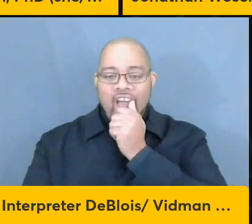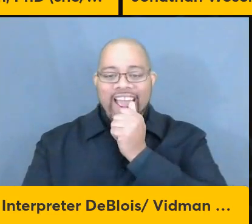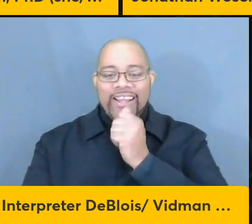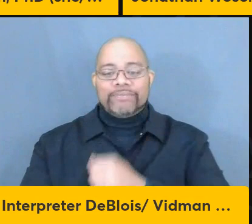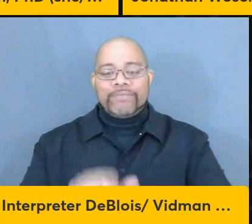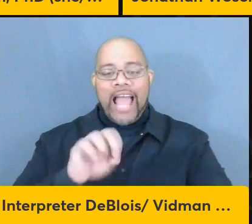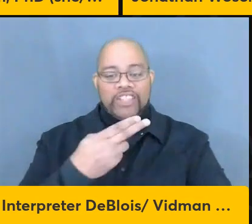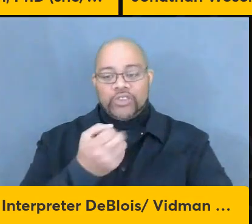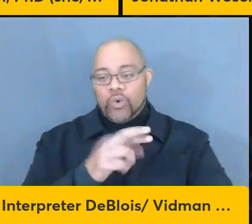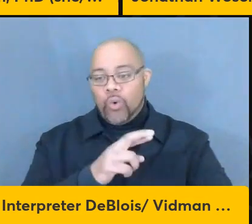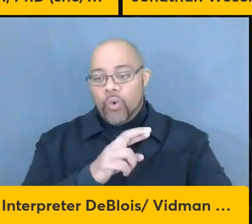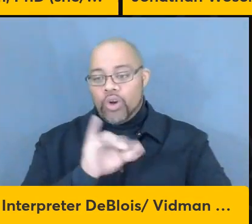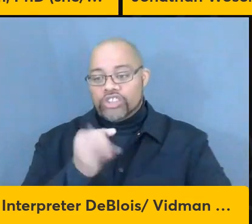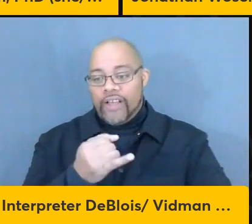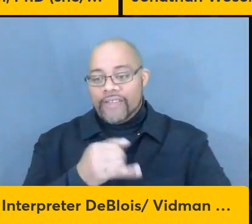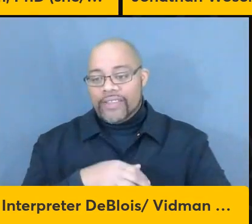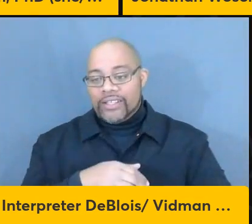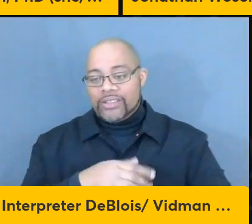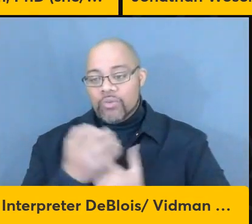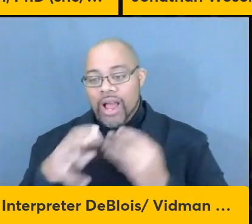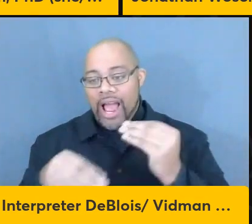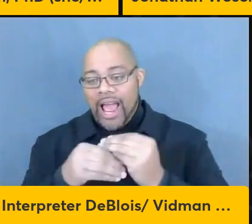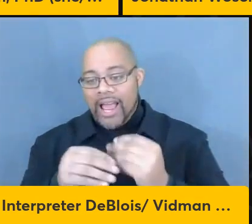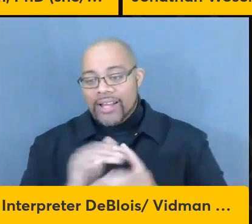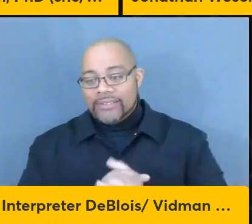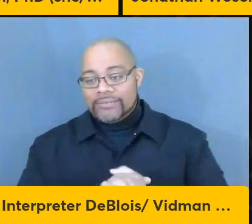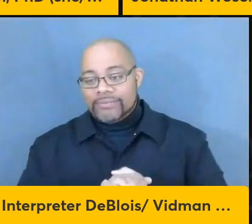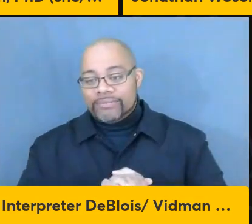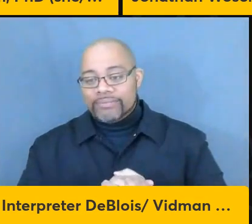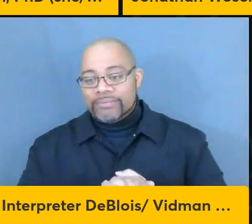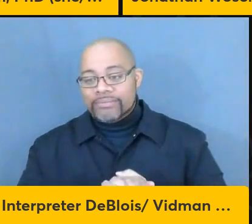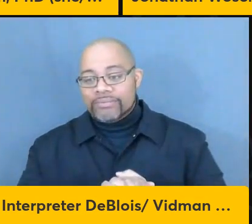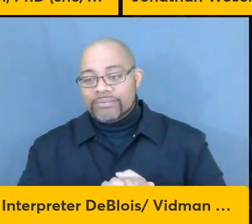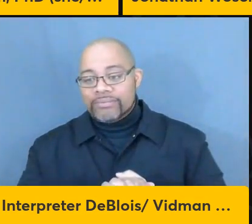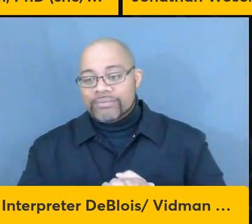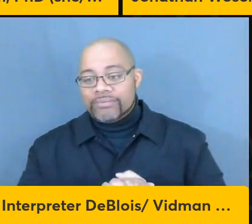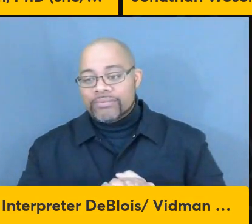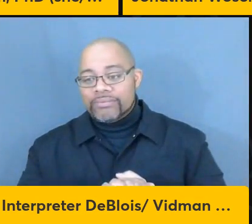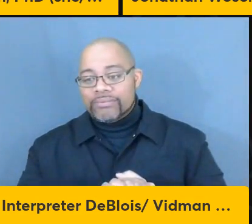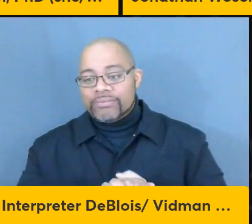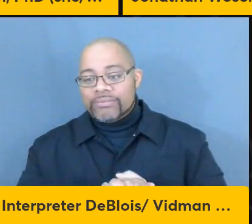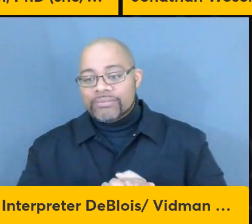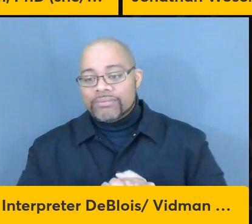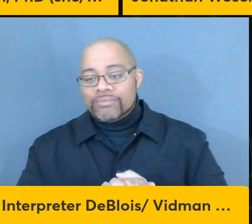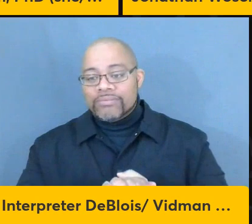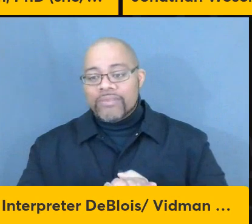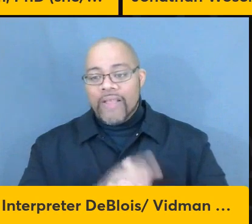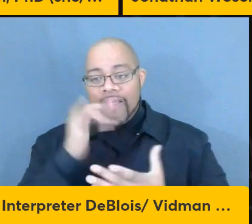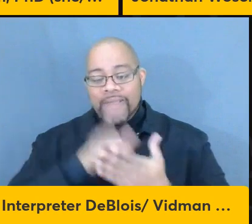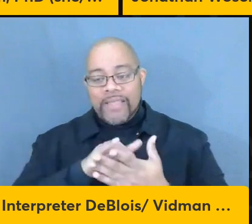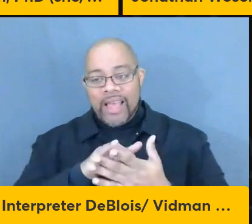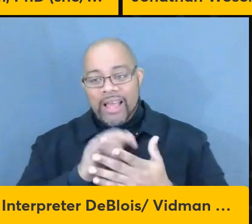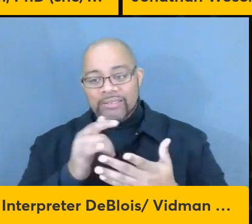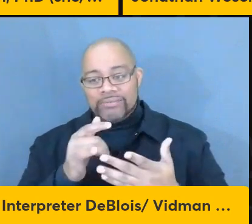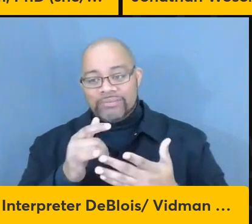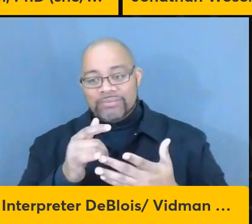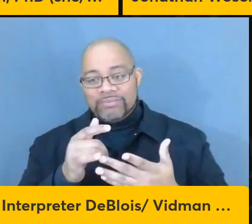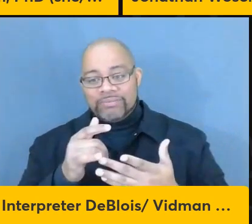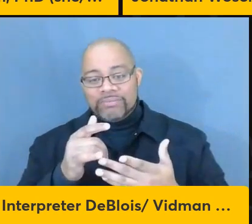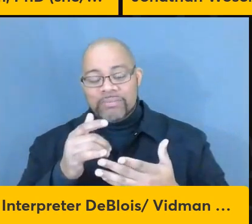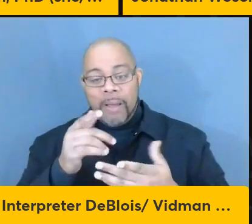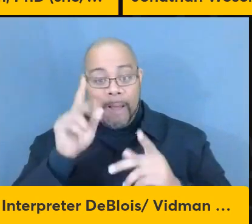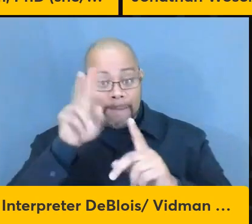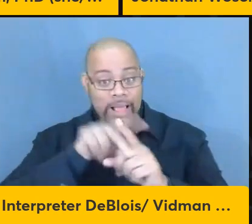Ash or Jonathan, would you guys like to add to that? Or I guess, do you think this applies in industry as